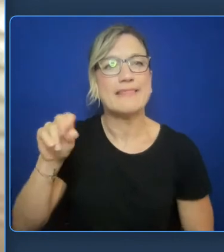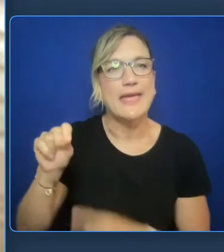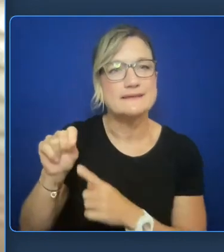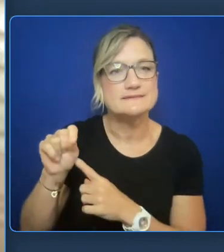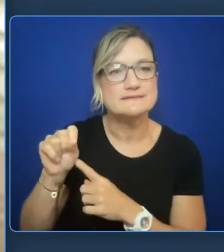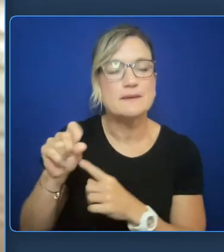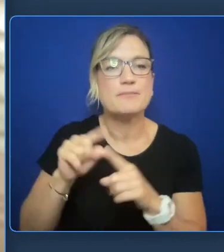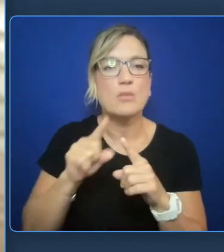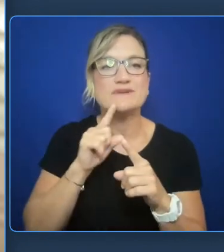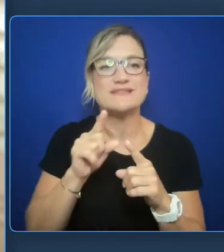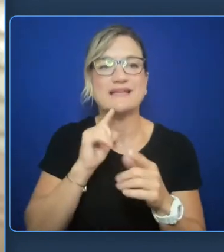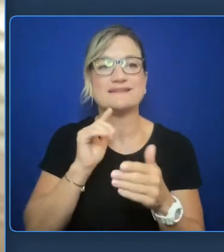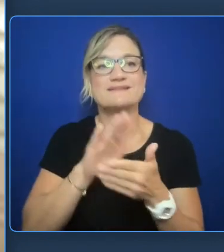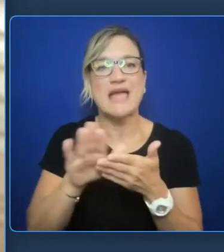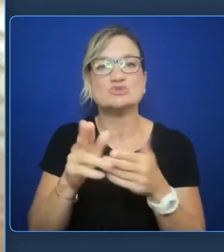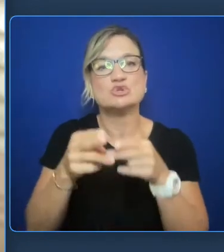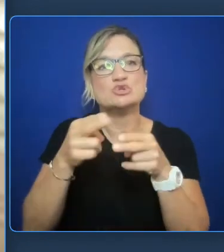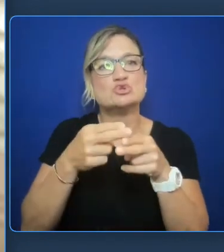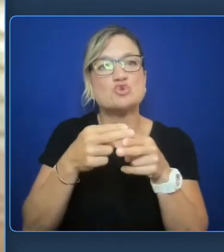that nice short depth of field.